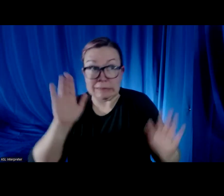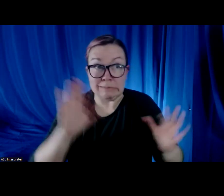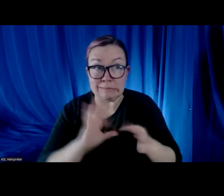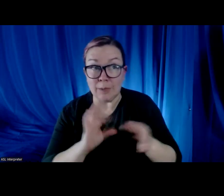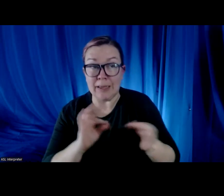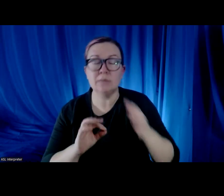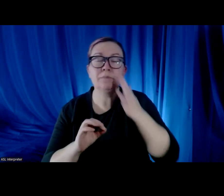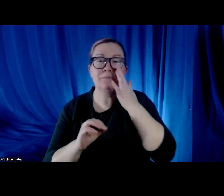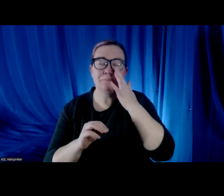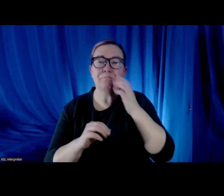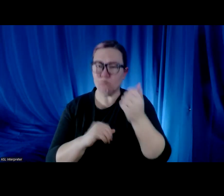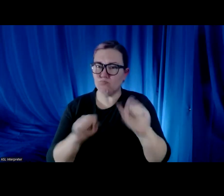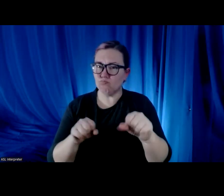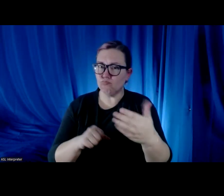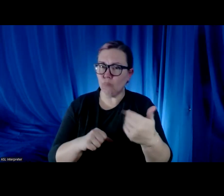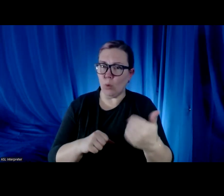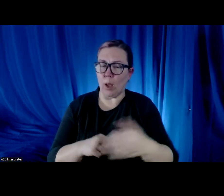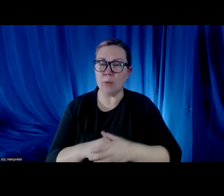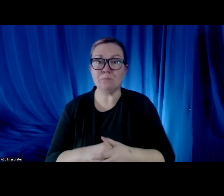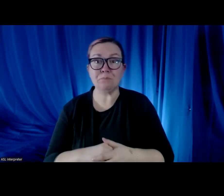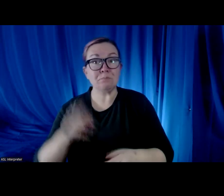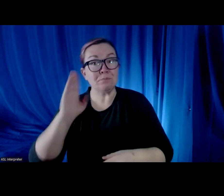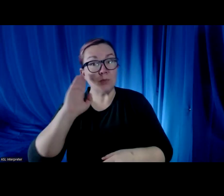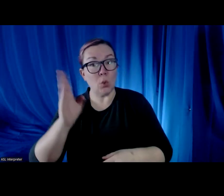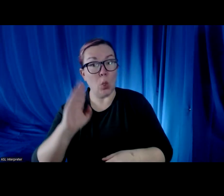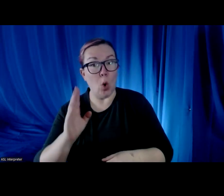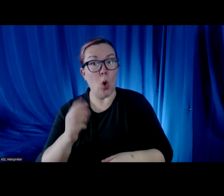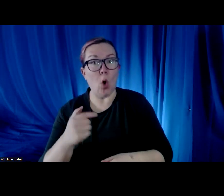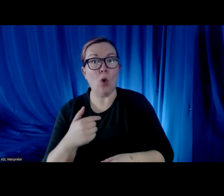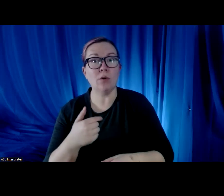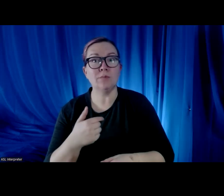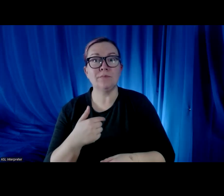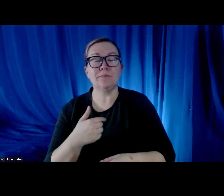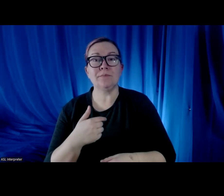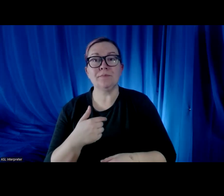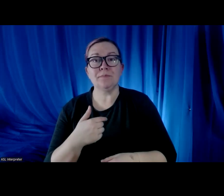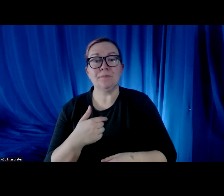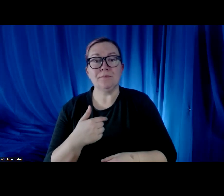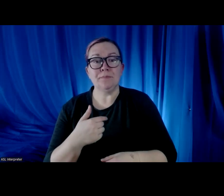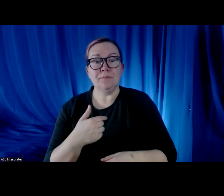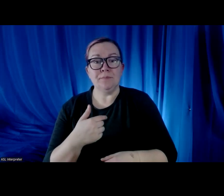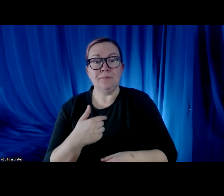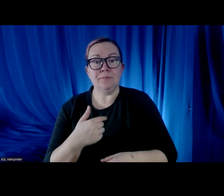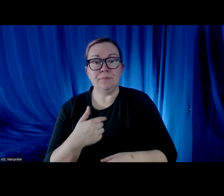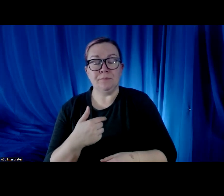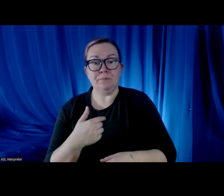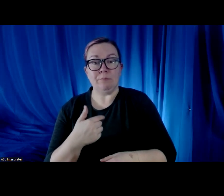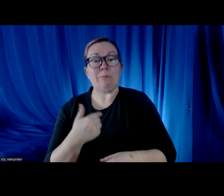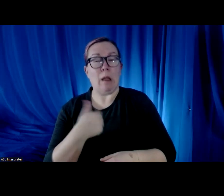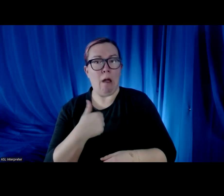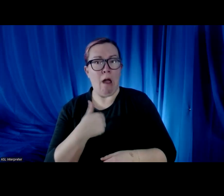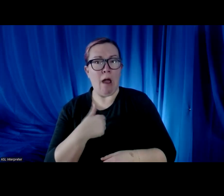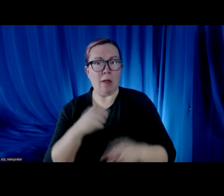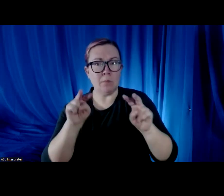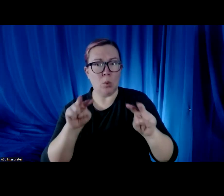so this is Victoria. I'm also, my artist name is Viandara. And I have been looking at your